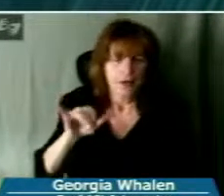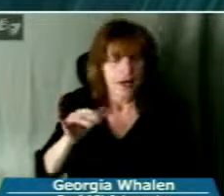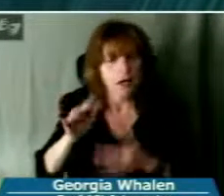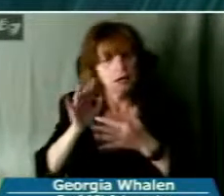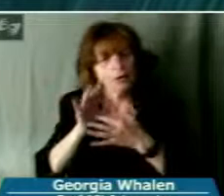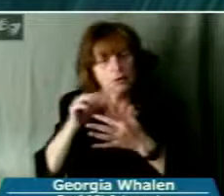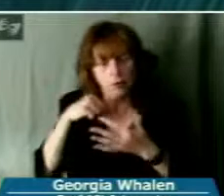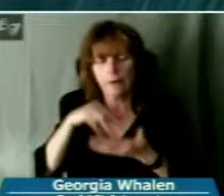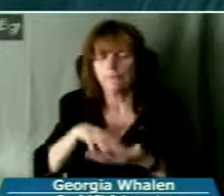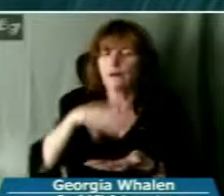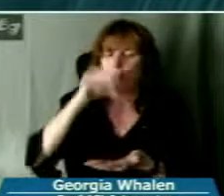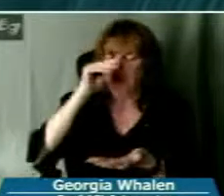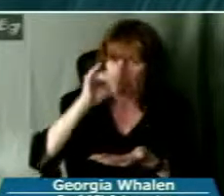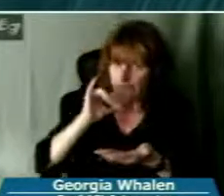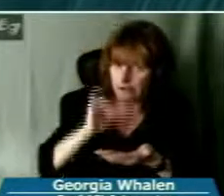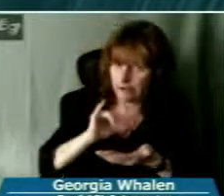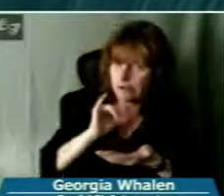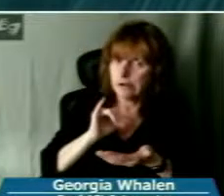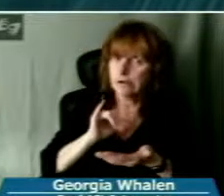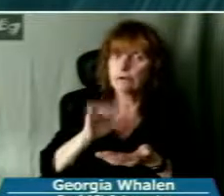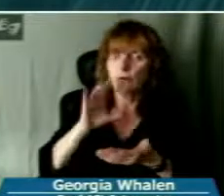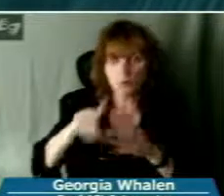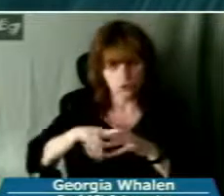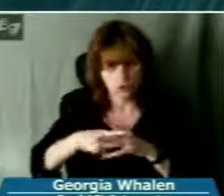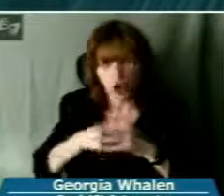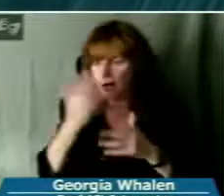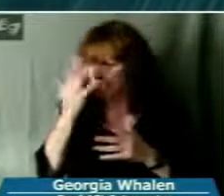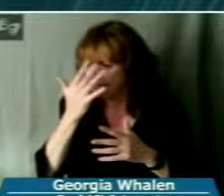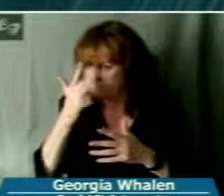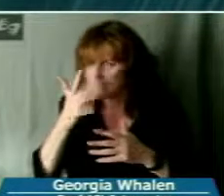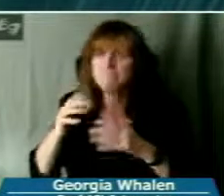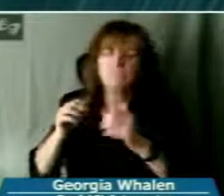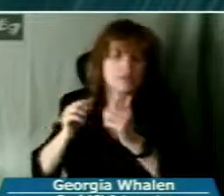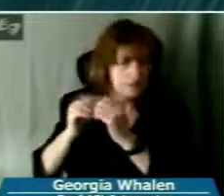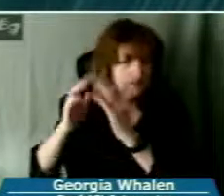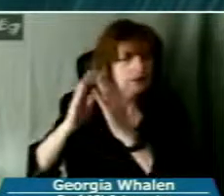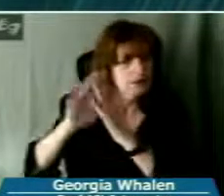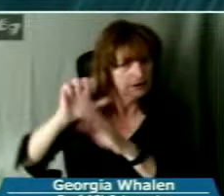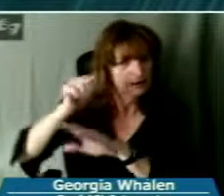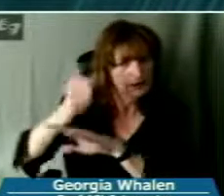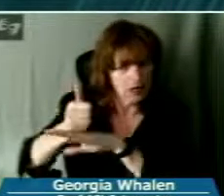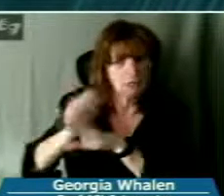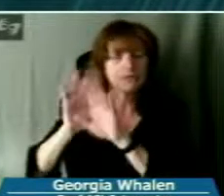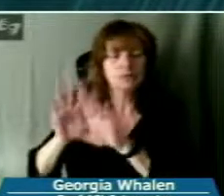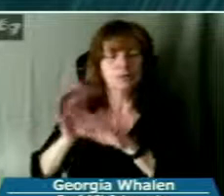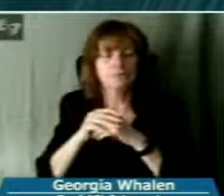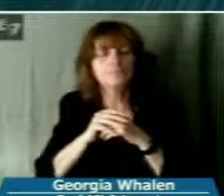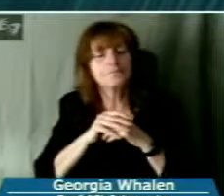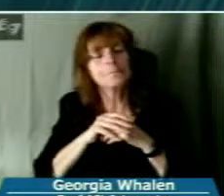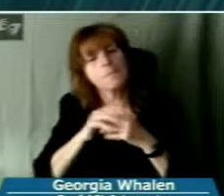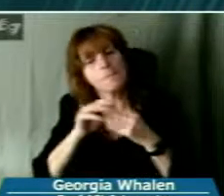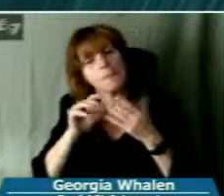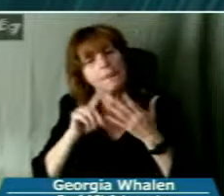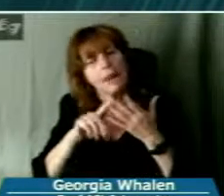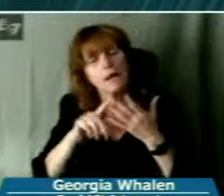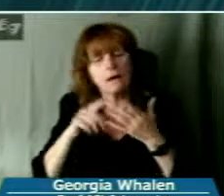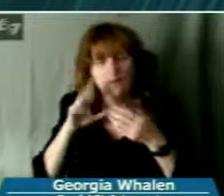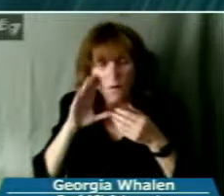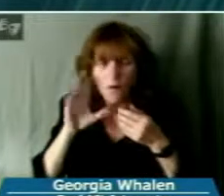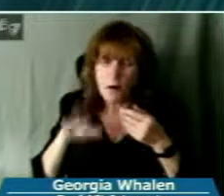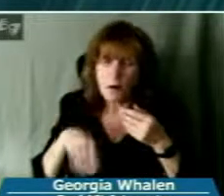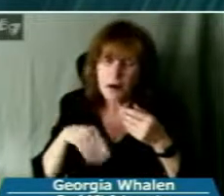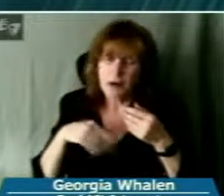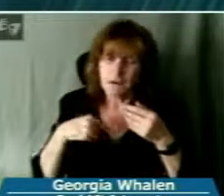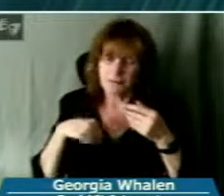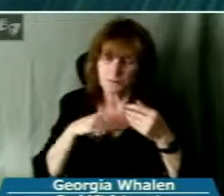on. I mean, having said that, I don't think it's any secret that we, you know, as we were preparing